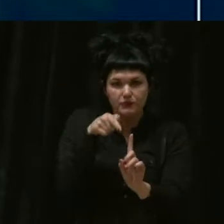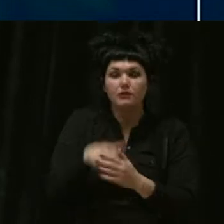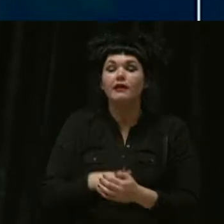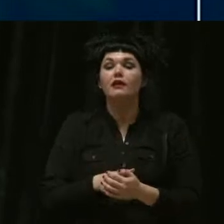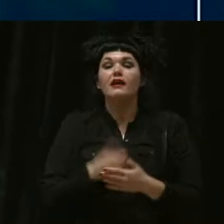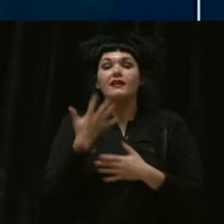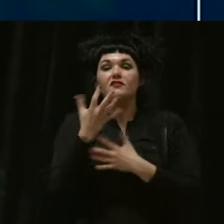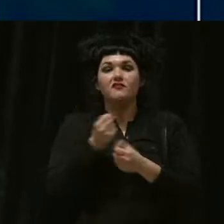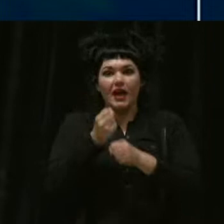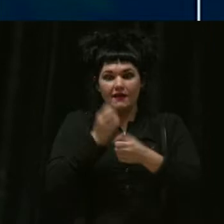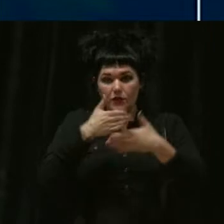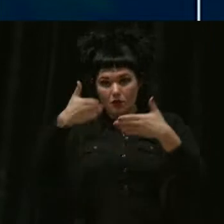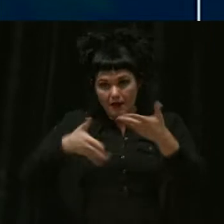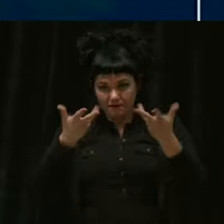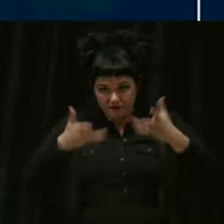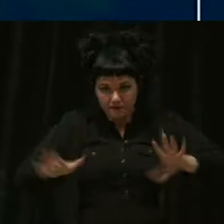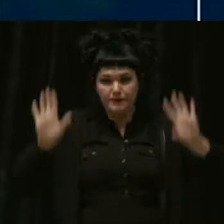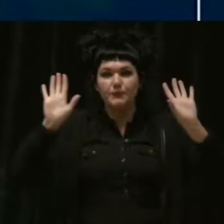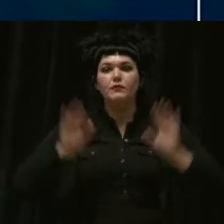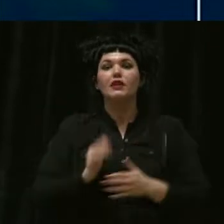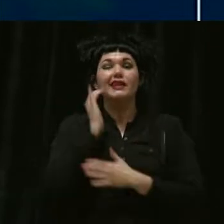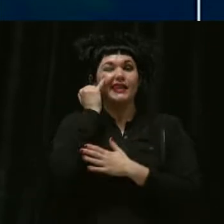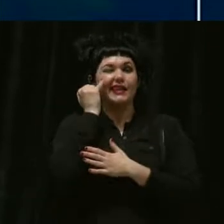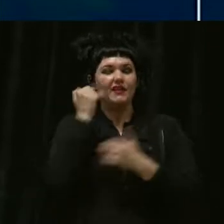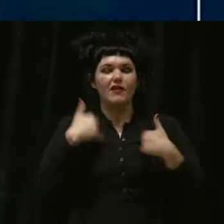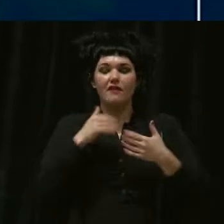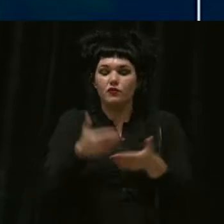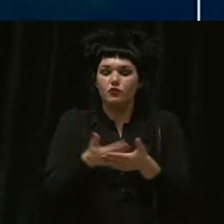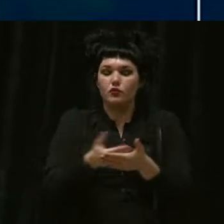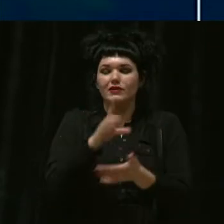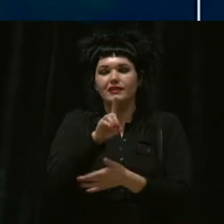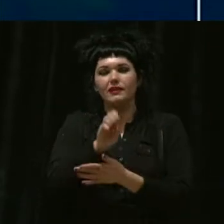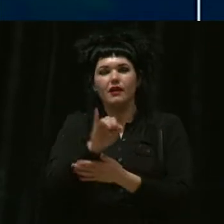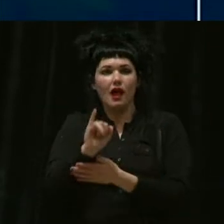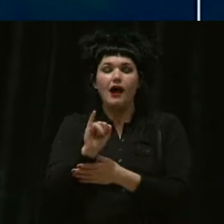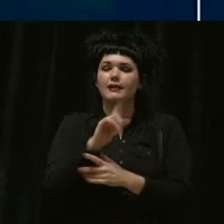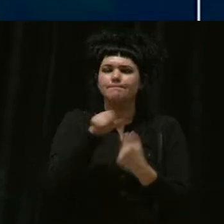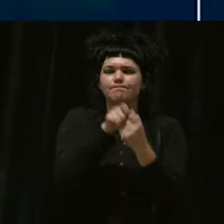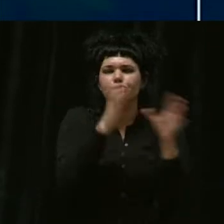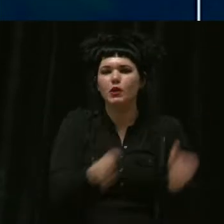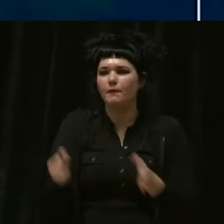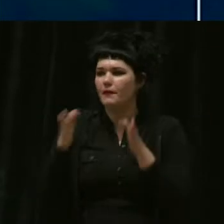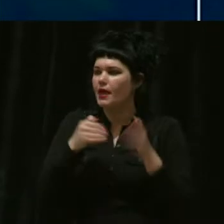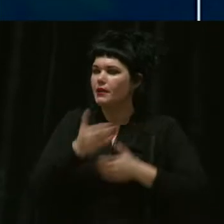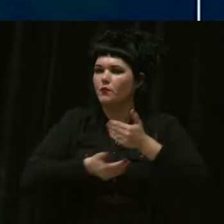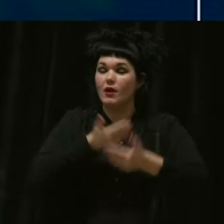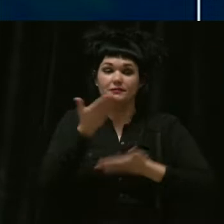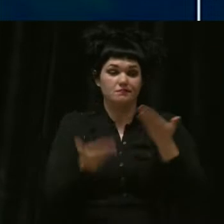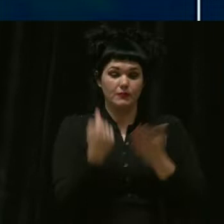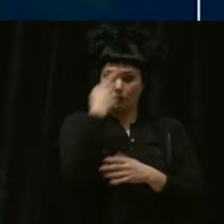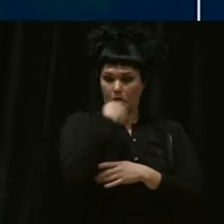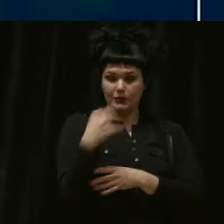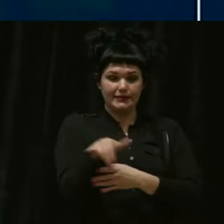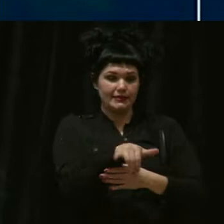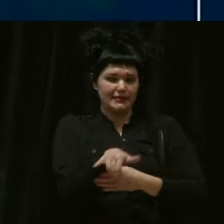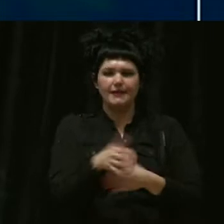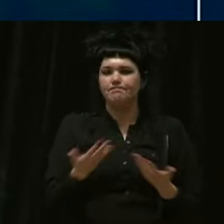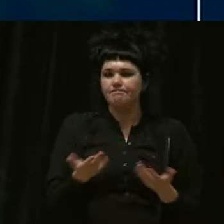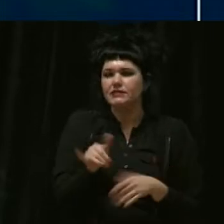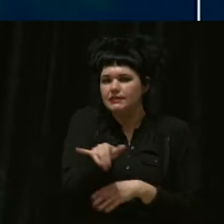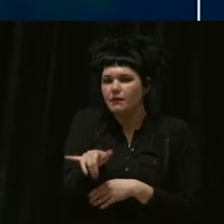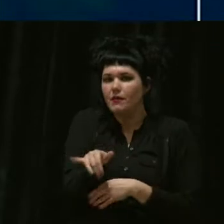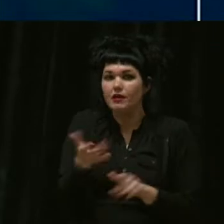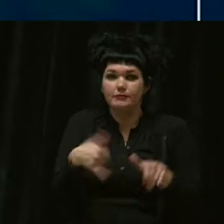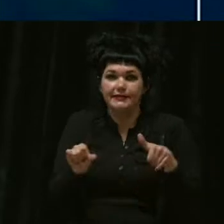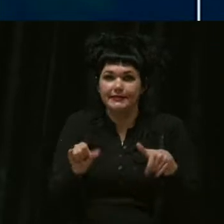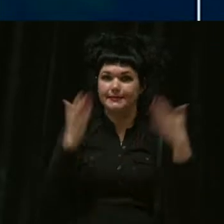whether we will have a new DEI strategic planning process that looks the same or similar, is still up in the